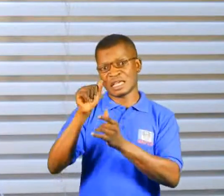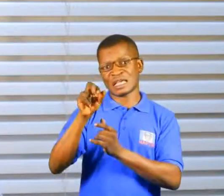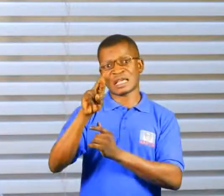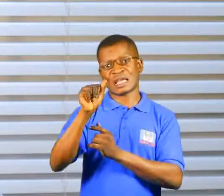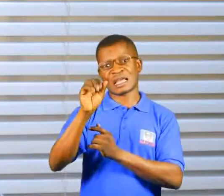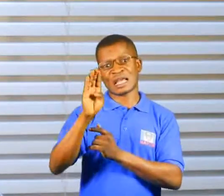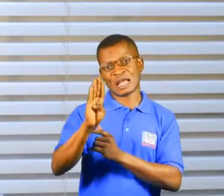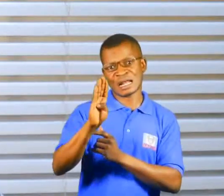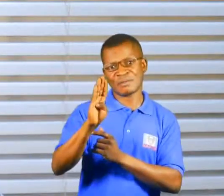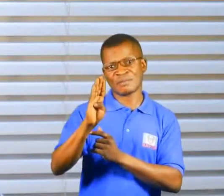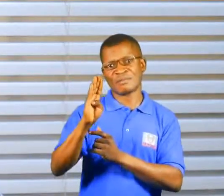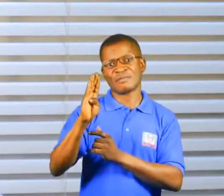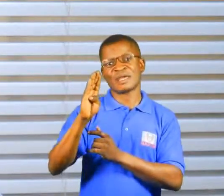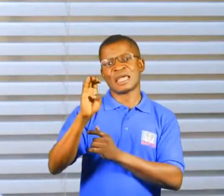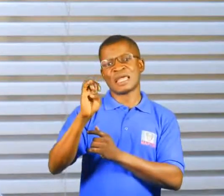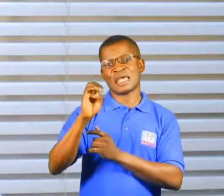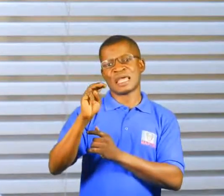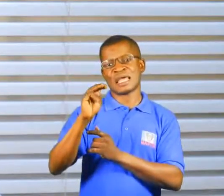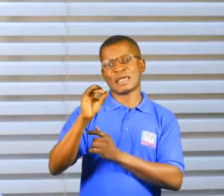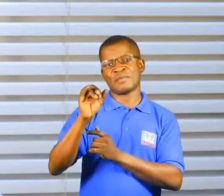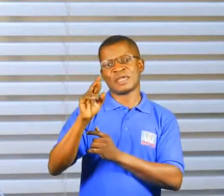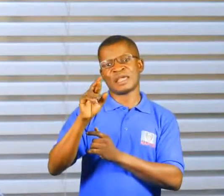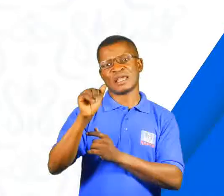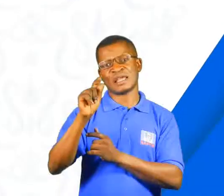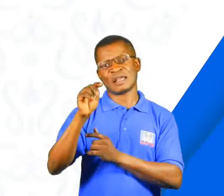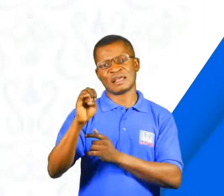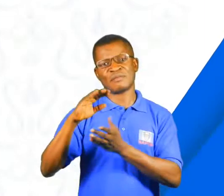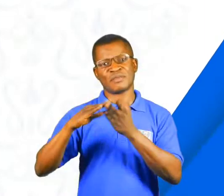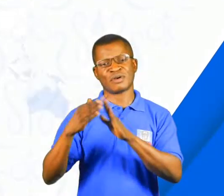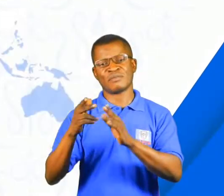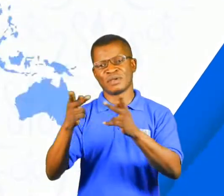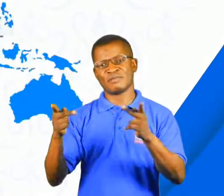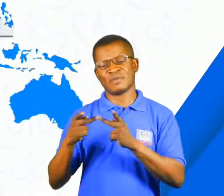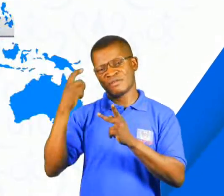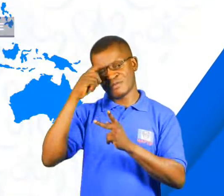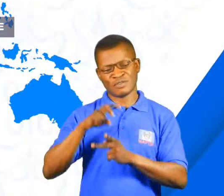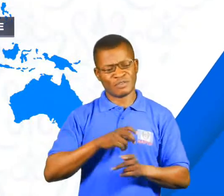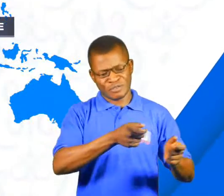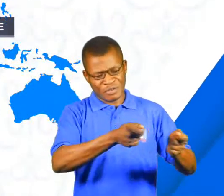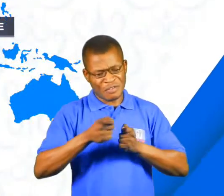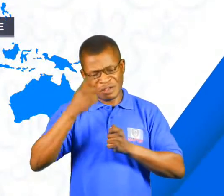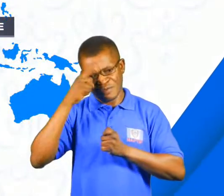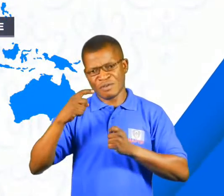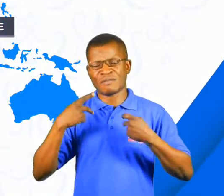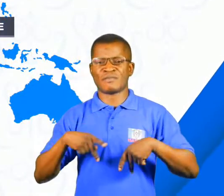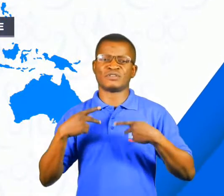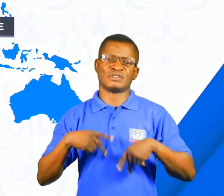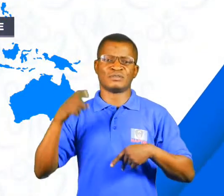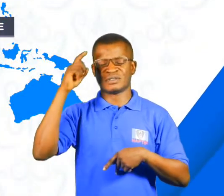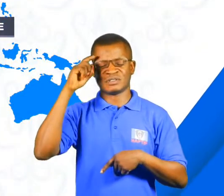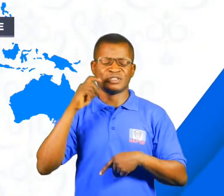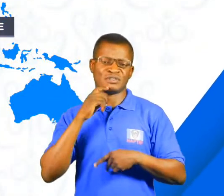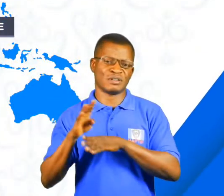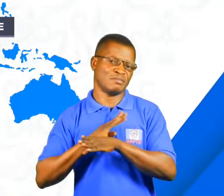Emirates is becoming a hub for trafficking, for sexual exploitation for